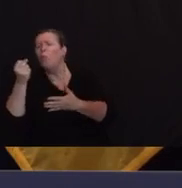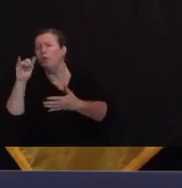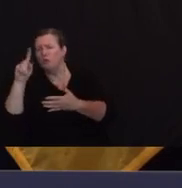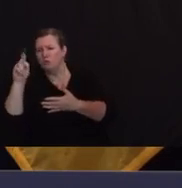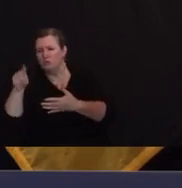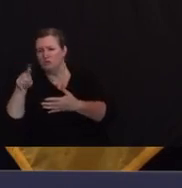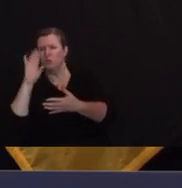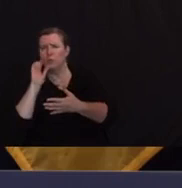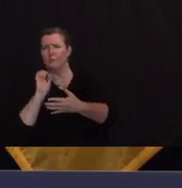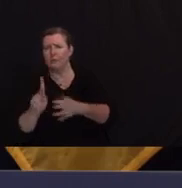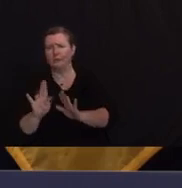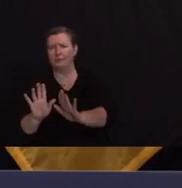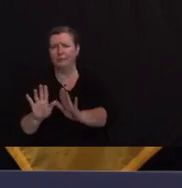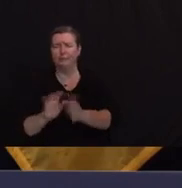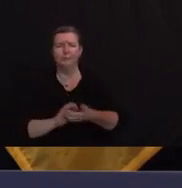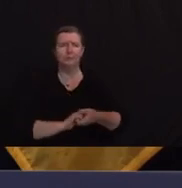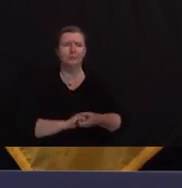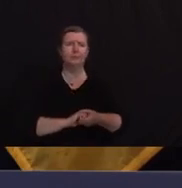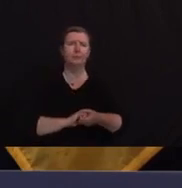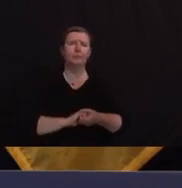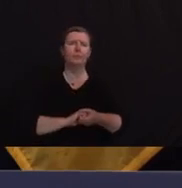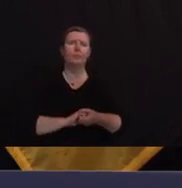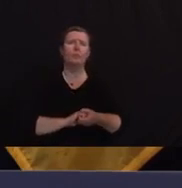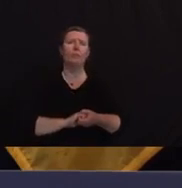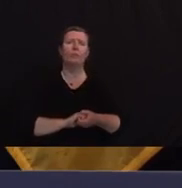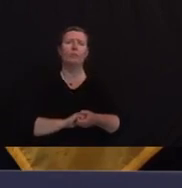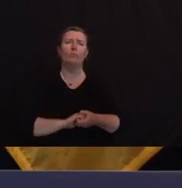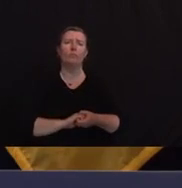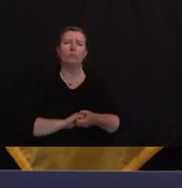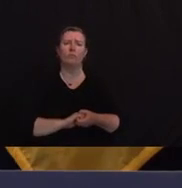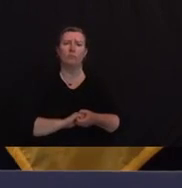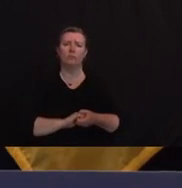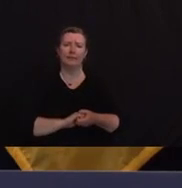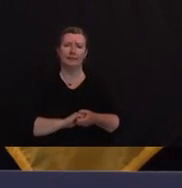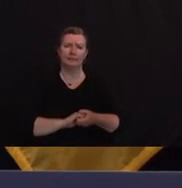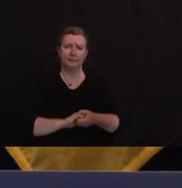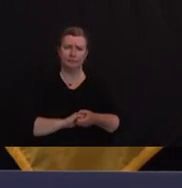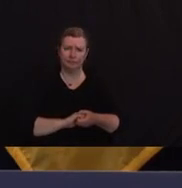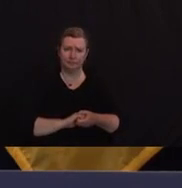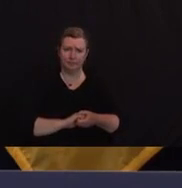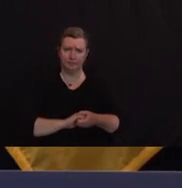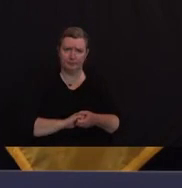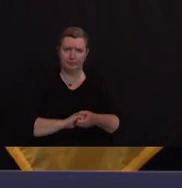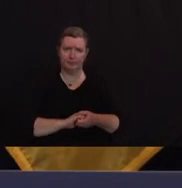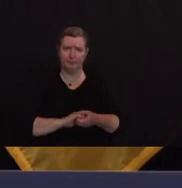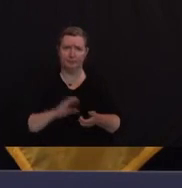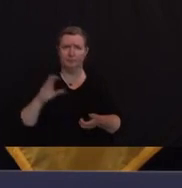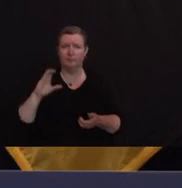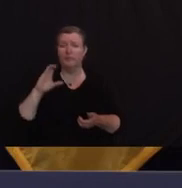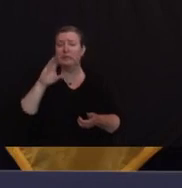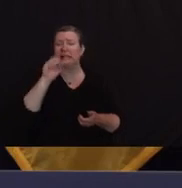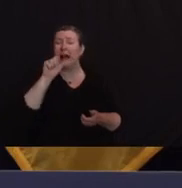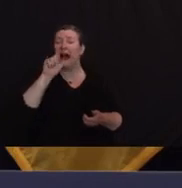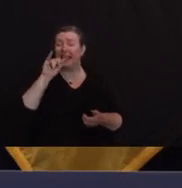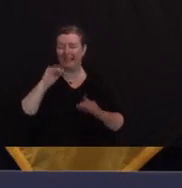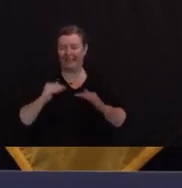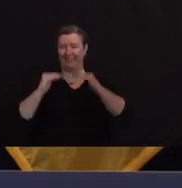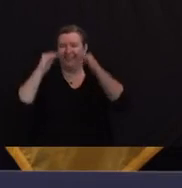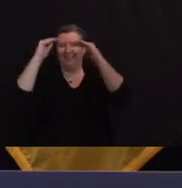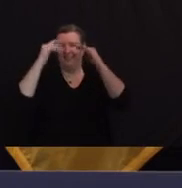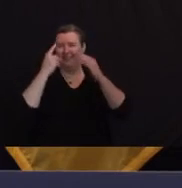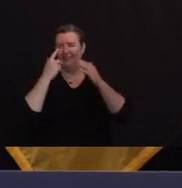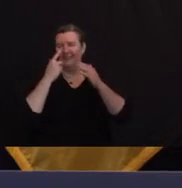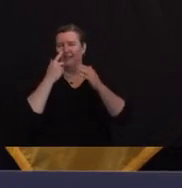As it relates, Judy, I'll take your counsel on this as well. As it relates to the Cali scores, I think we're guided by two